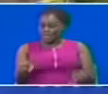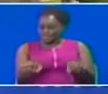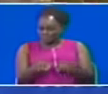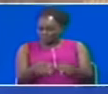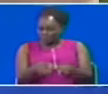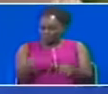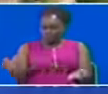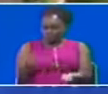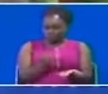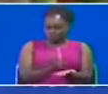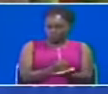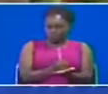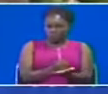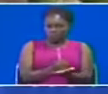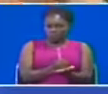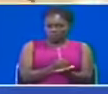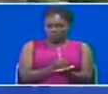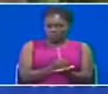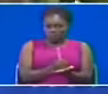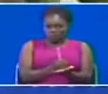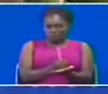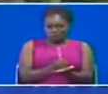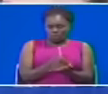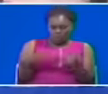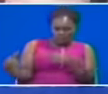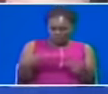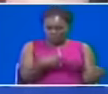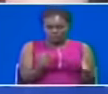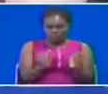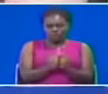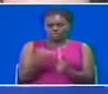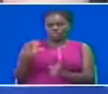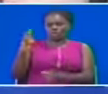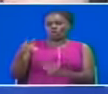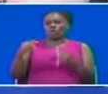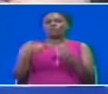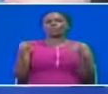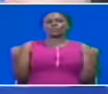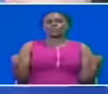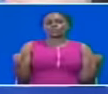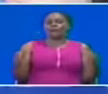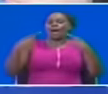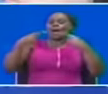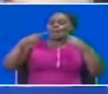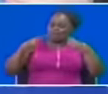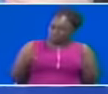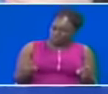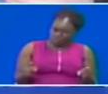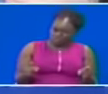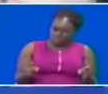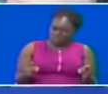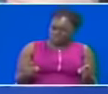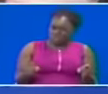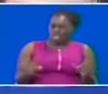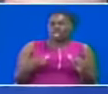to employ a man-to-man marking of code MPs. However, the opposition has declared it's no